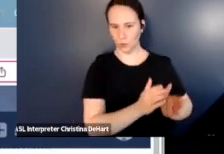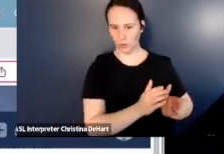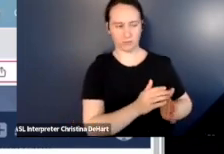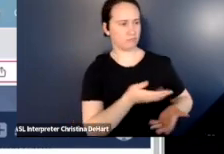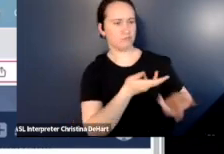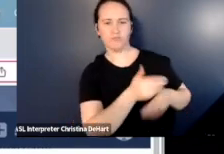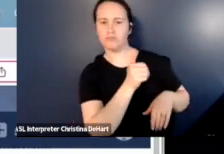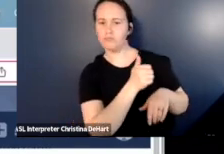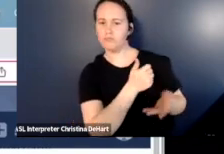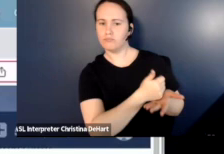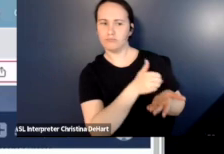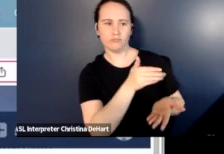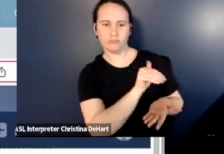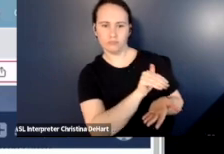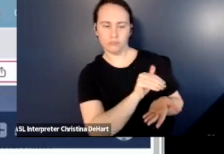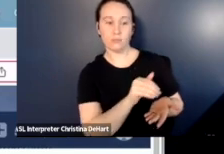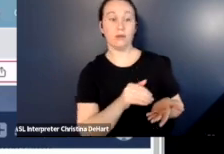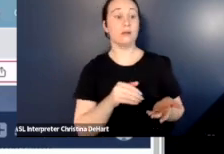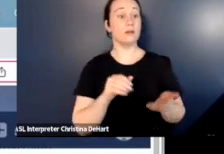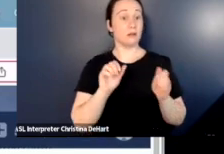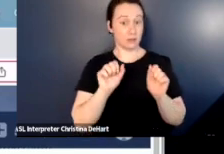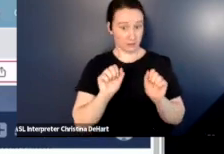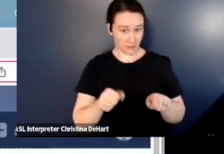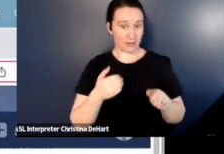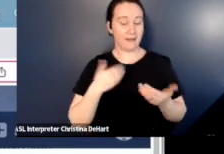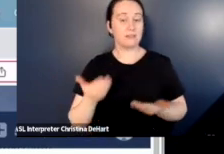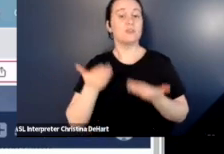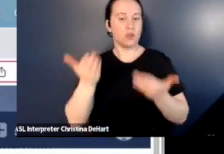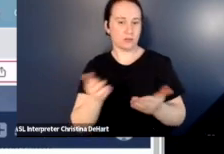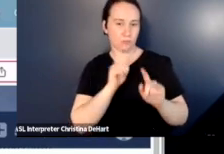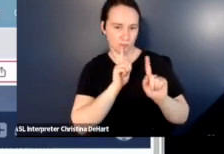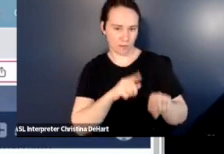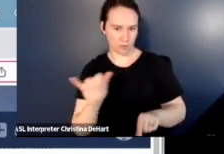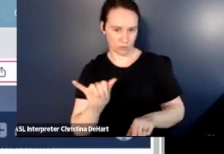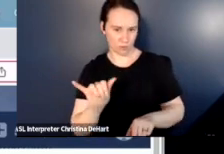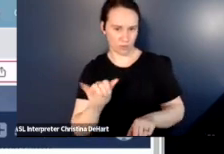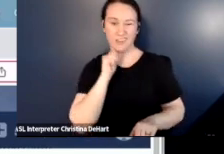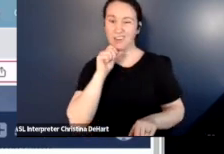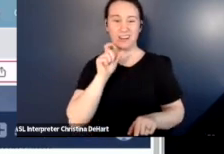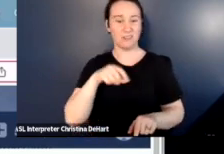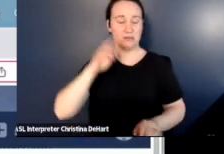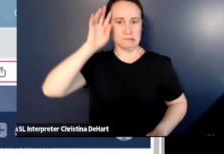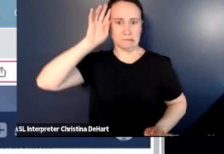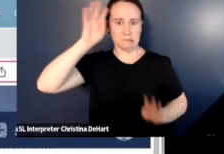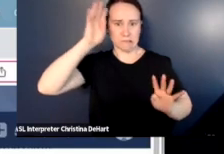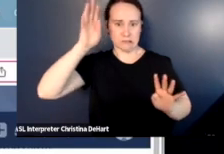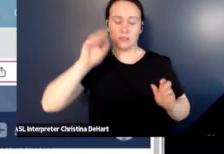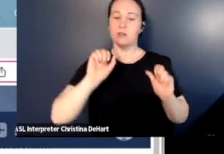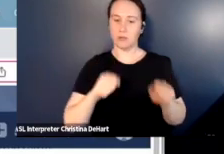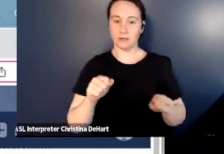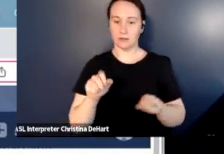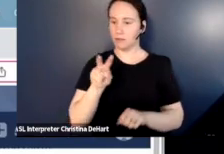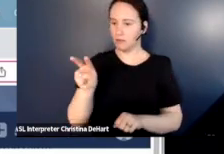use canned responses to insert suggested responses into the messaging